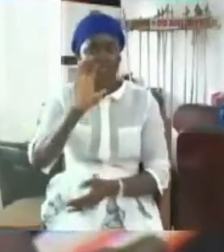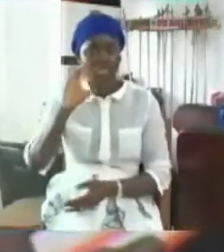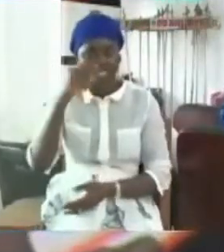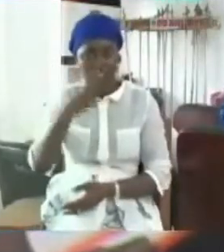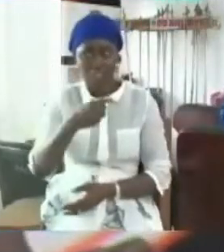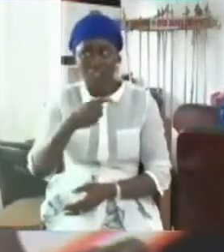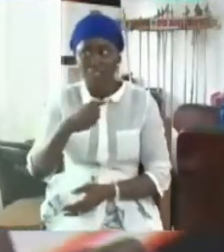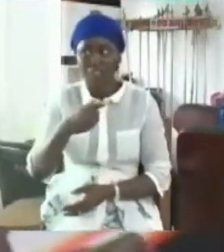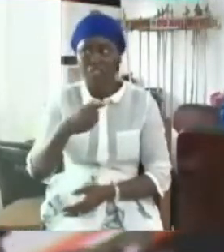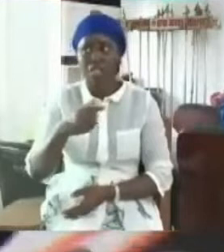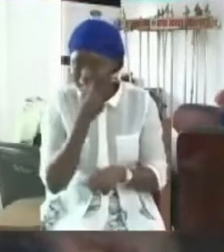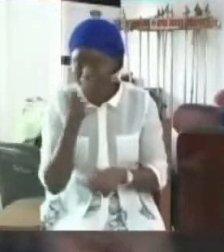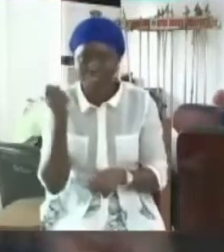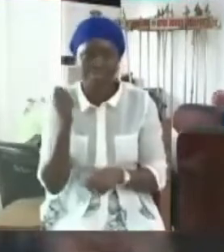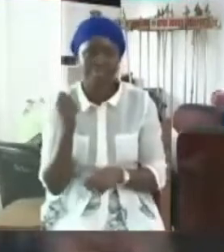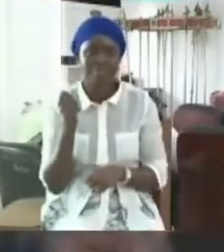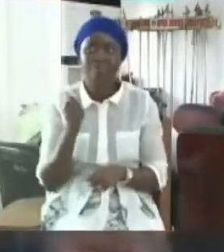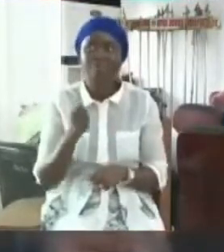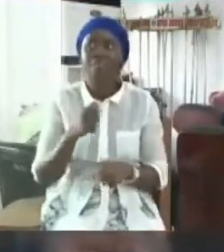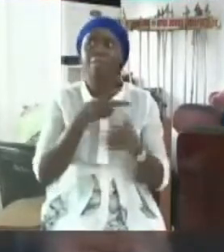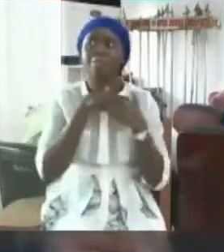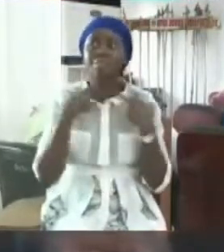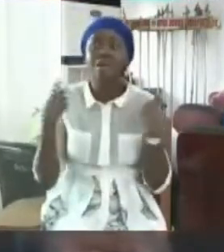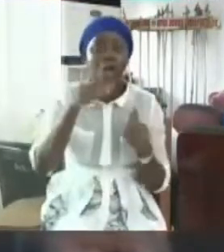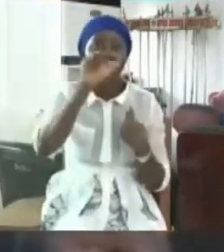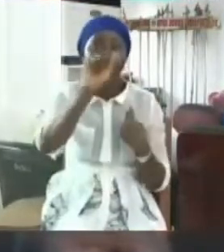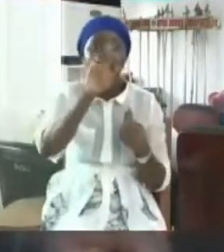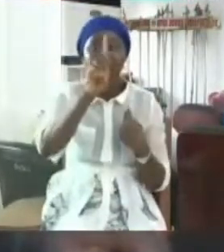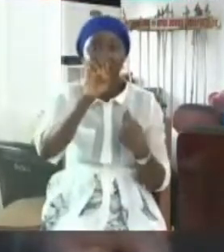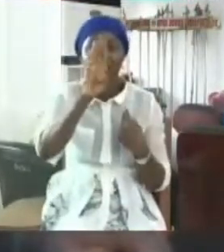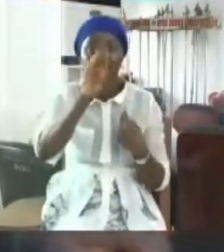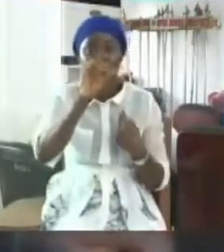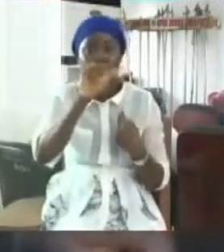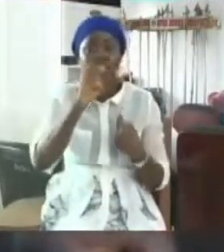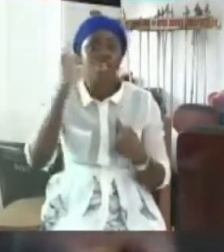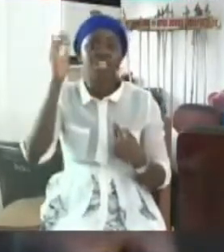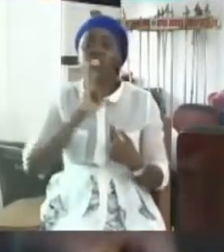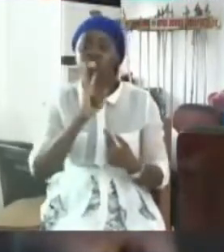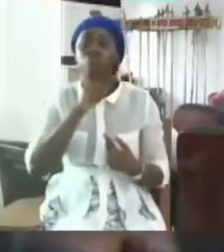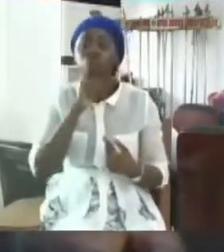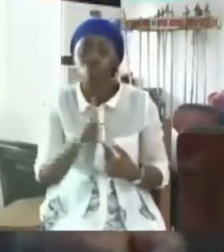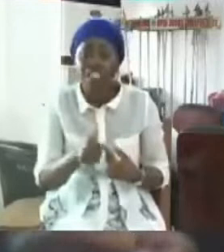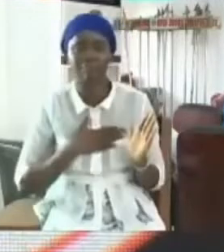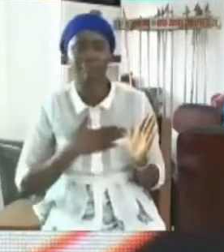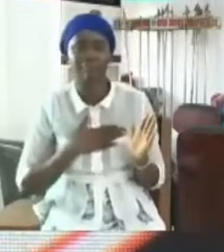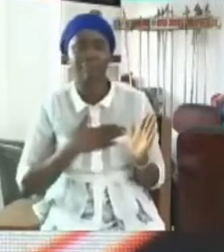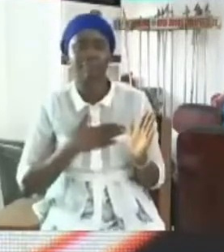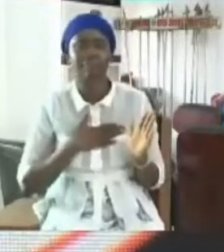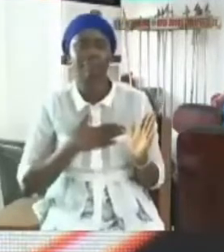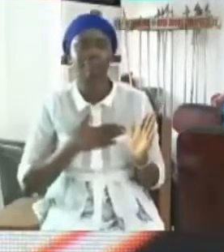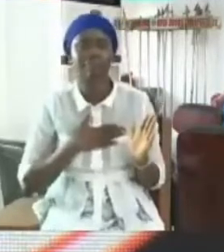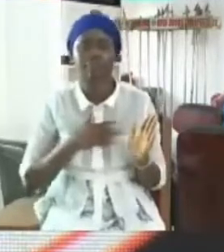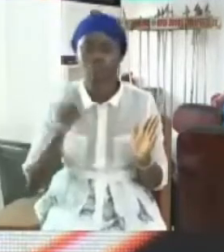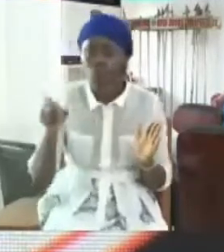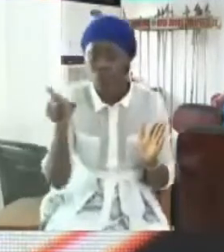make it loud and clear. Pastor Adeboye is not and will never be a politician. You